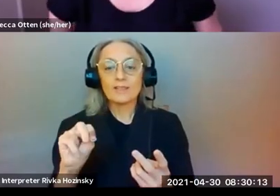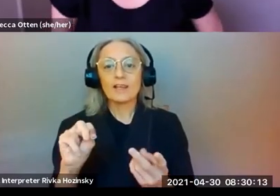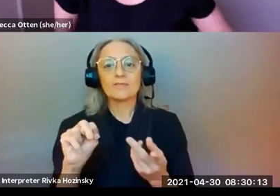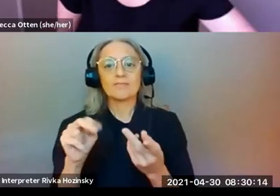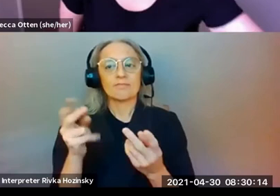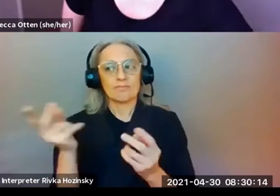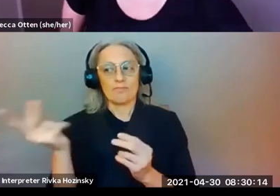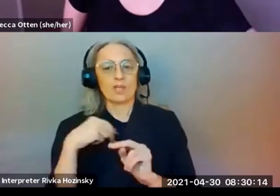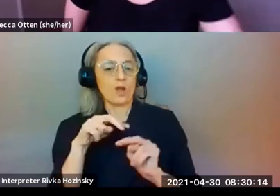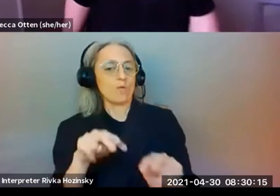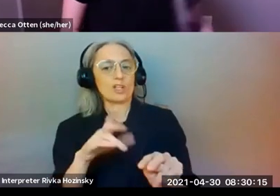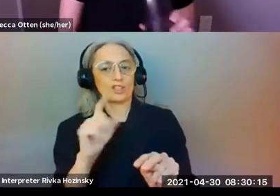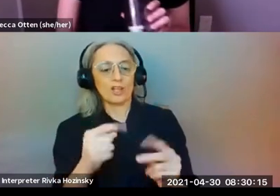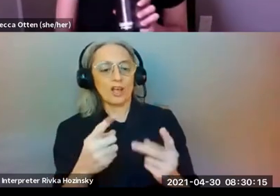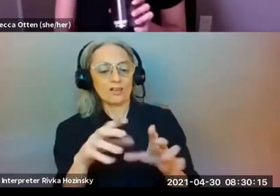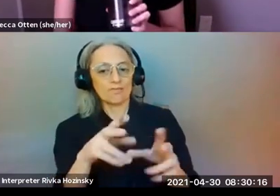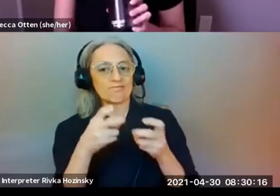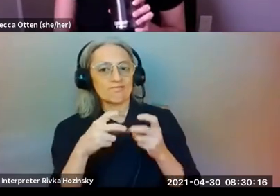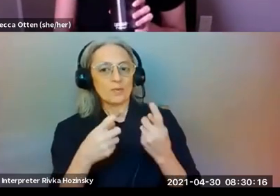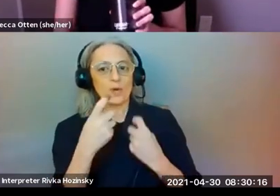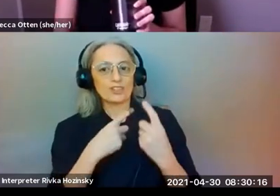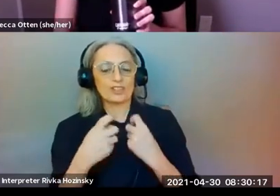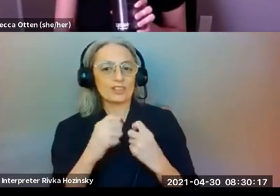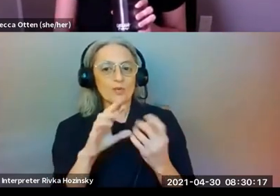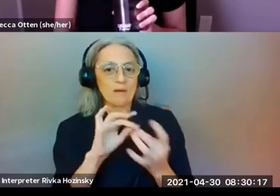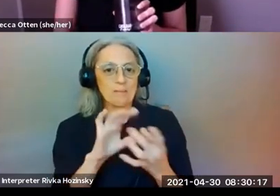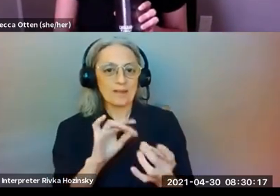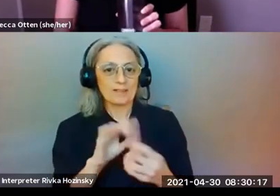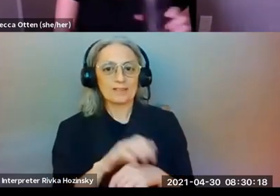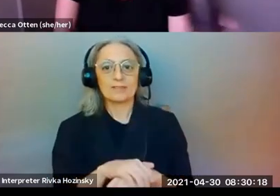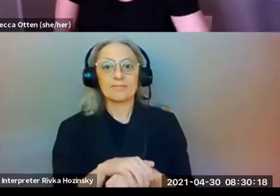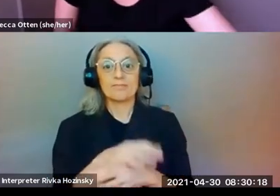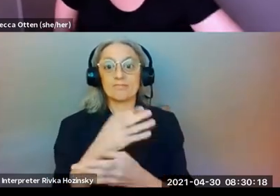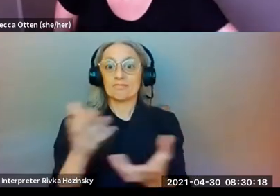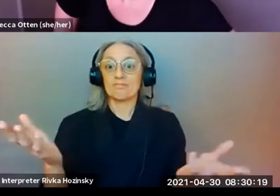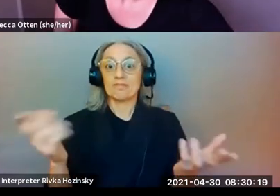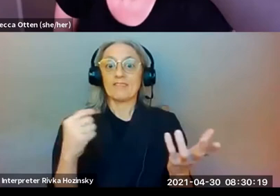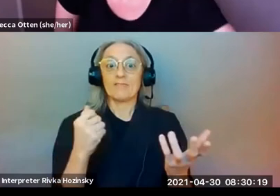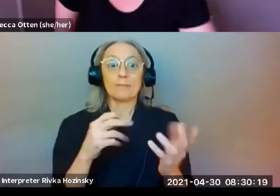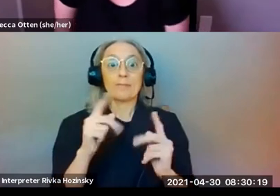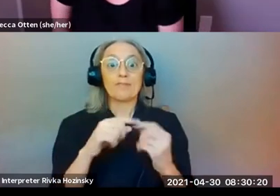chat to see if anyone wants to jump in.